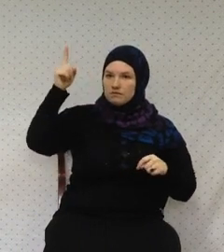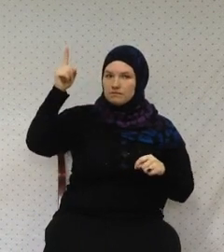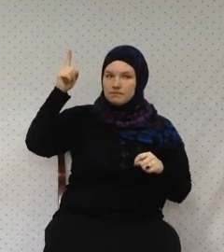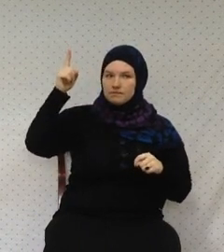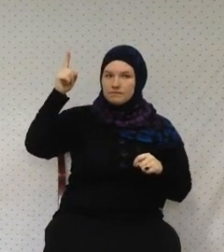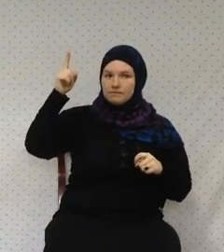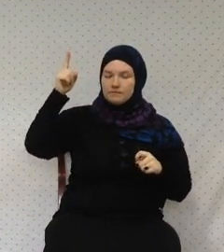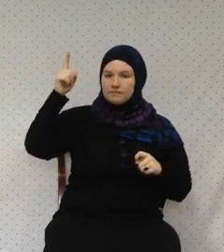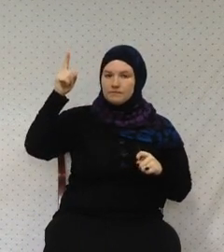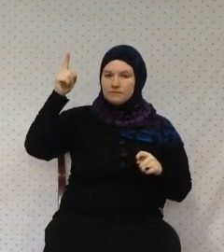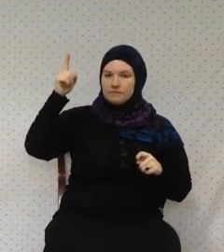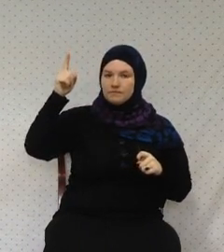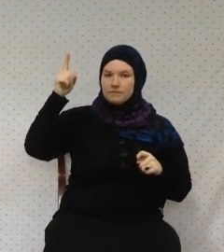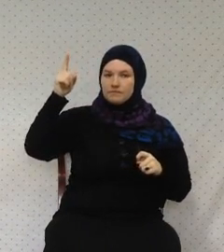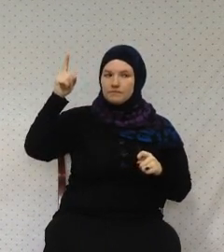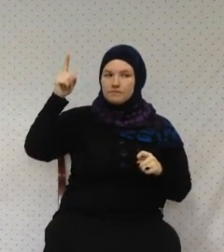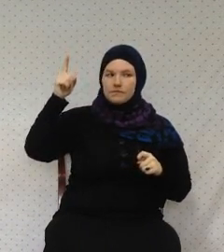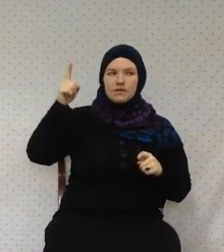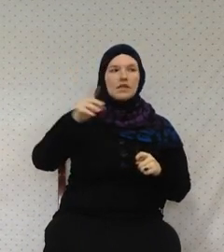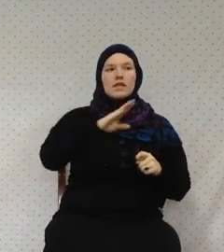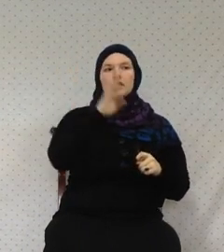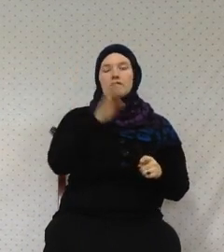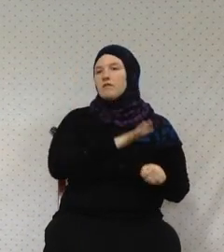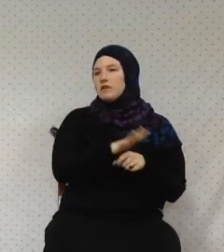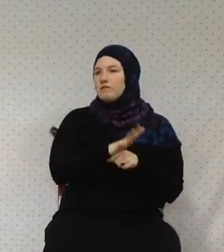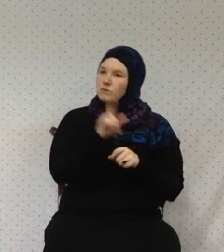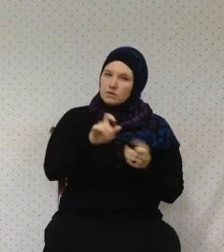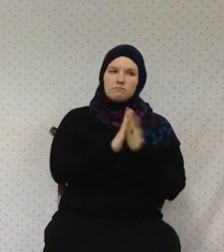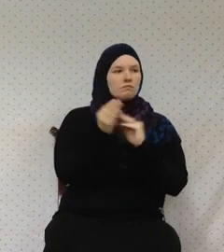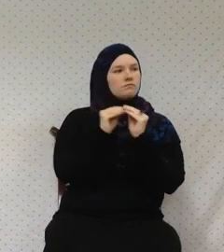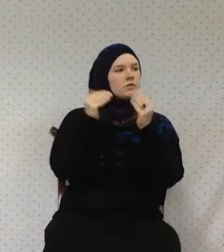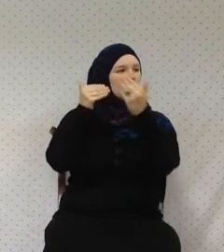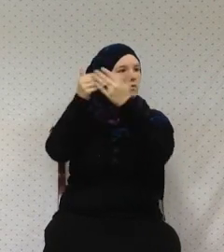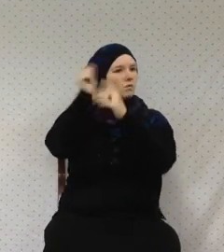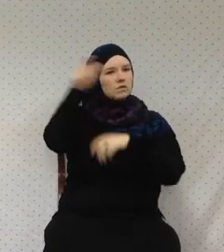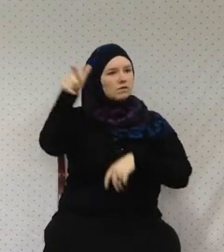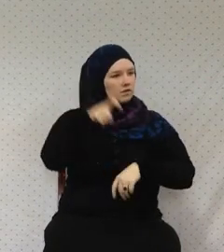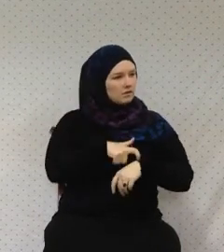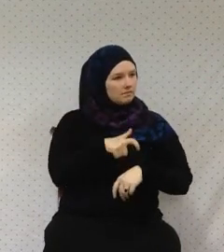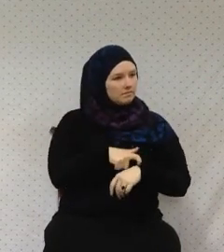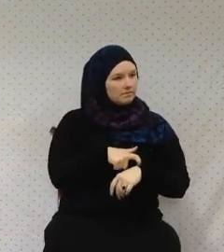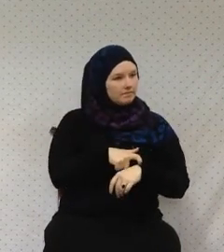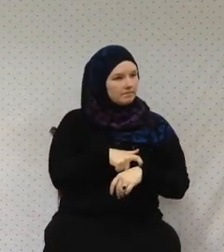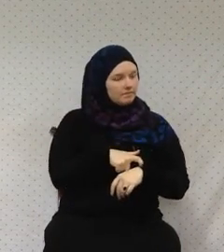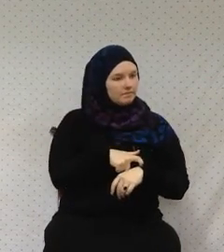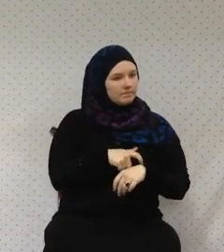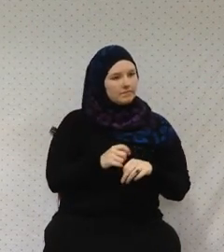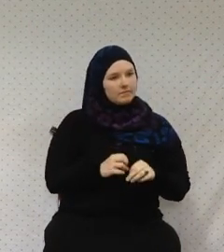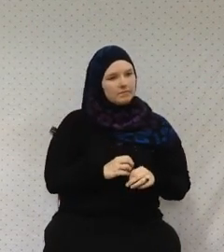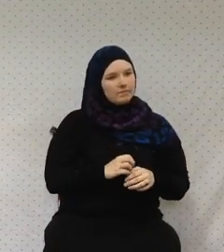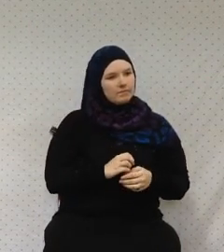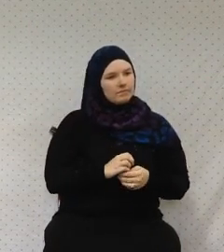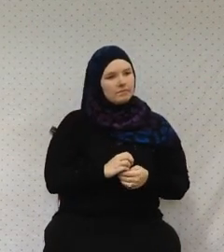could be enough? The answer is no. You have to keep coming. Keep coming with your good nature.